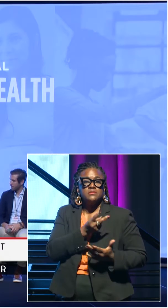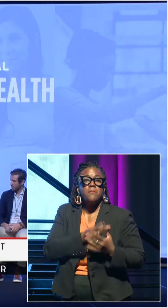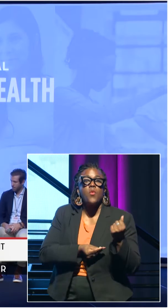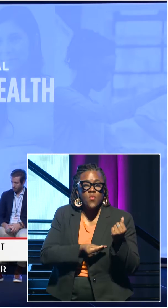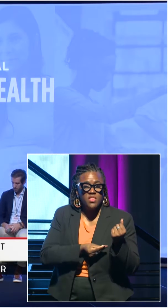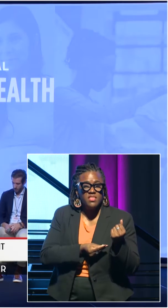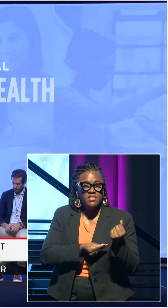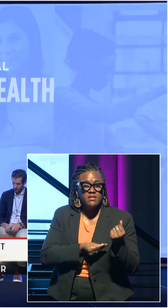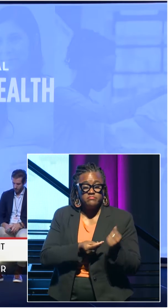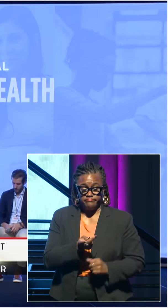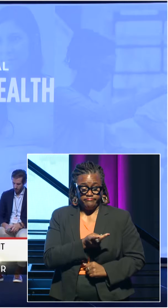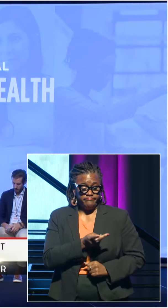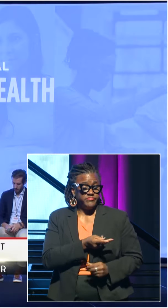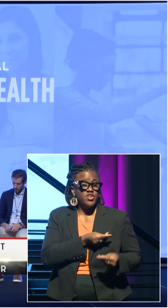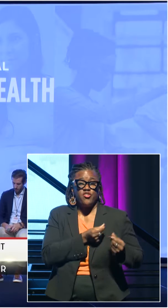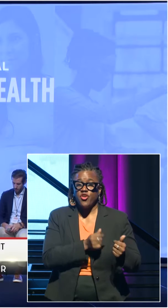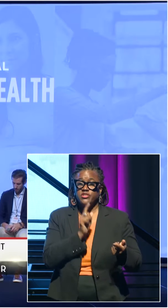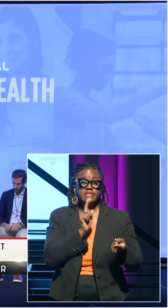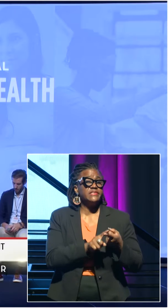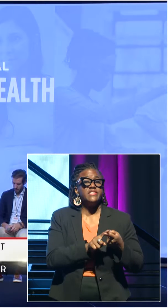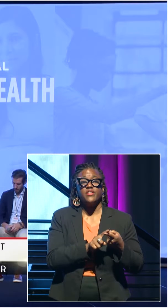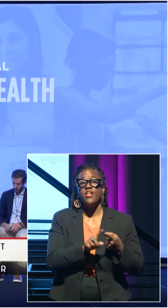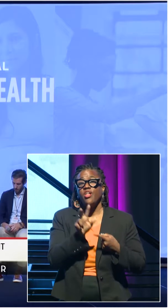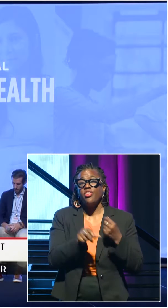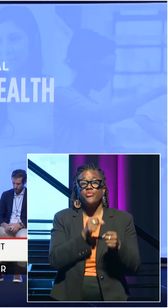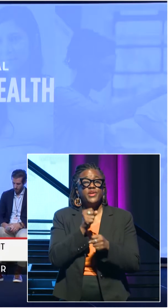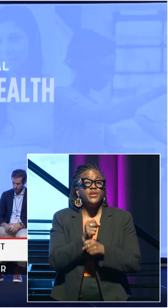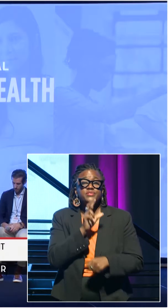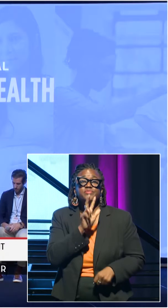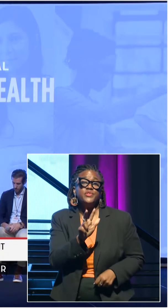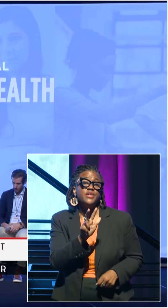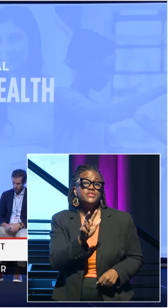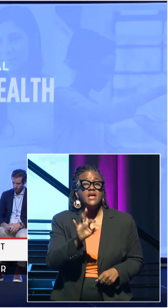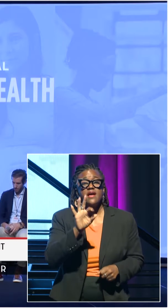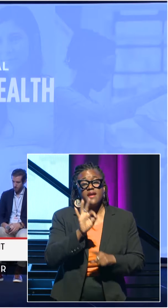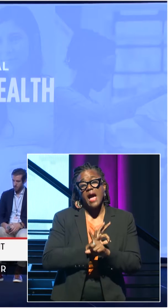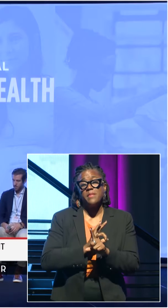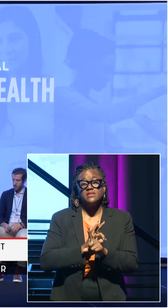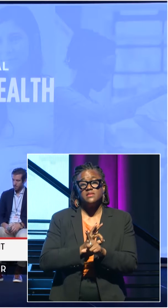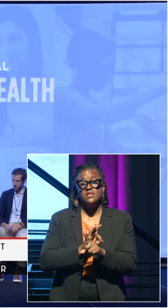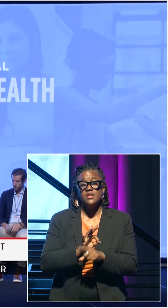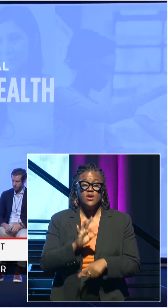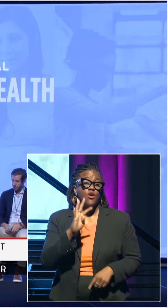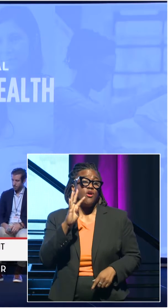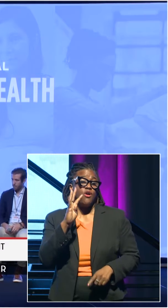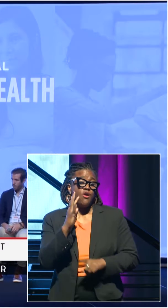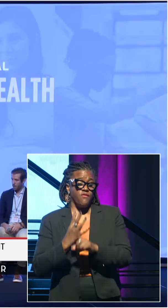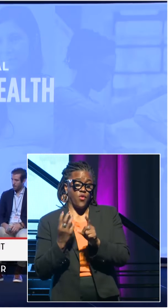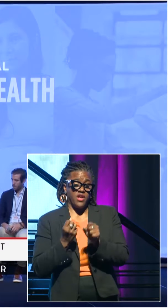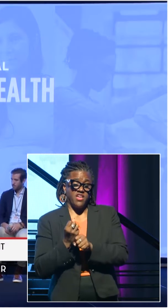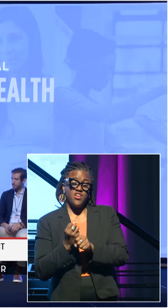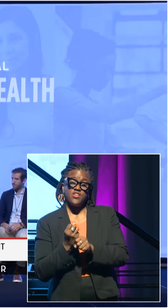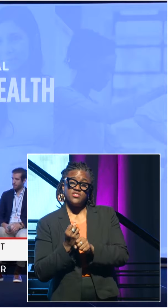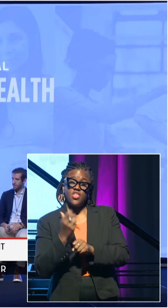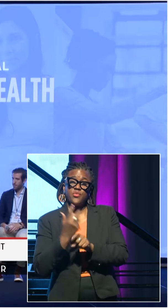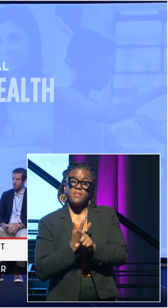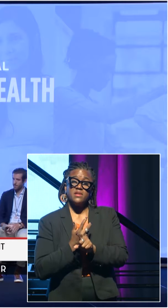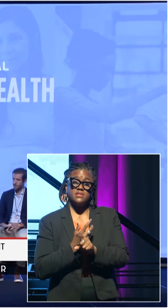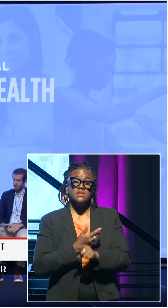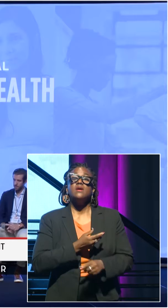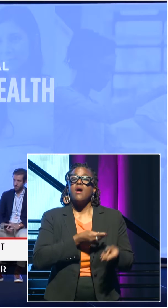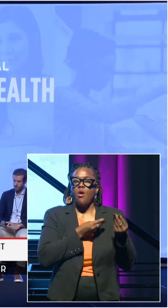both, and they nursed until 3 years, 9 months, 4 years, 3 months, respectively, oldest and